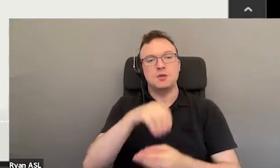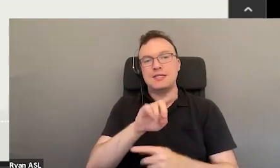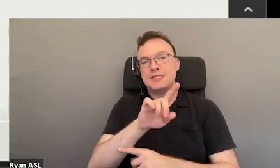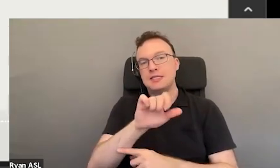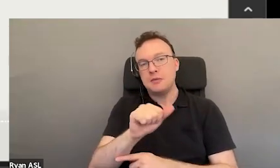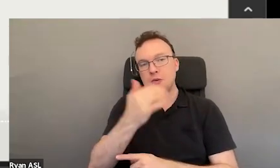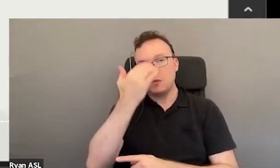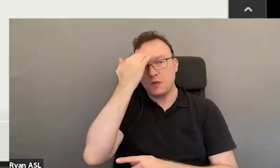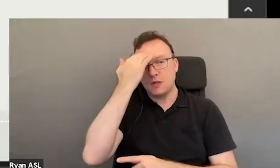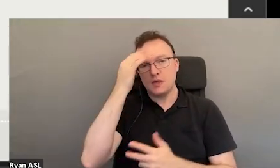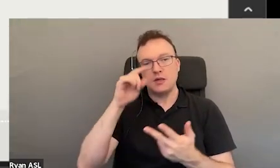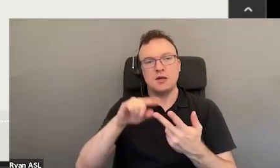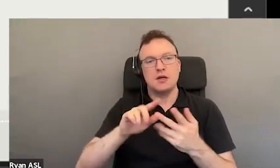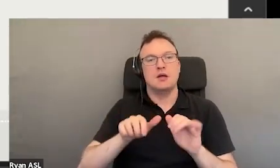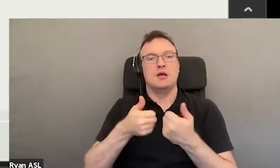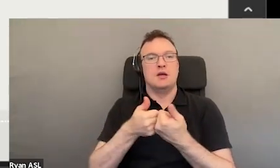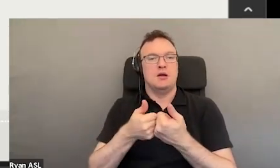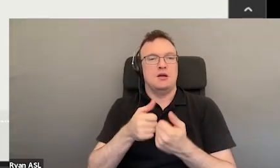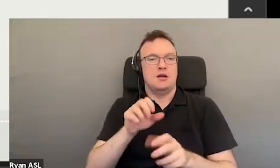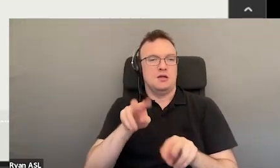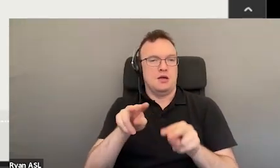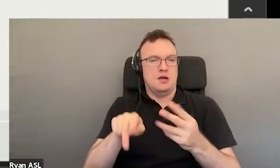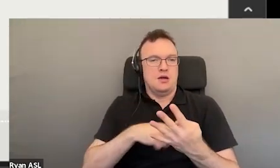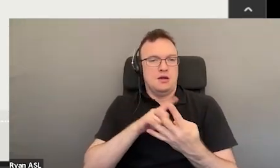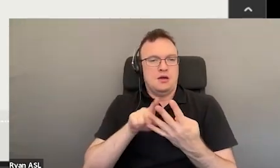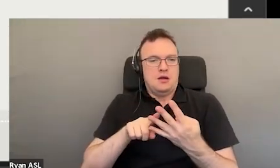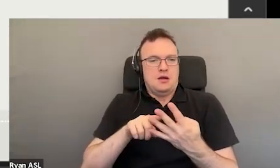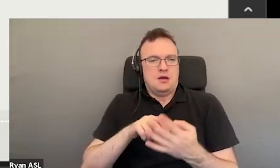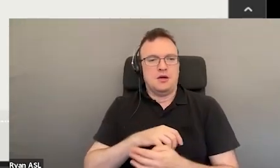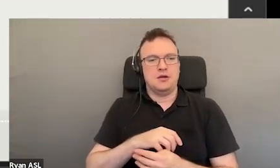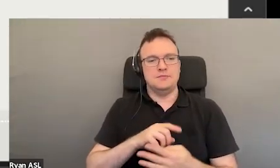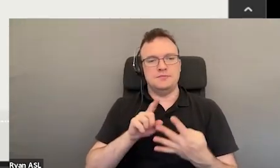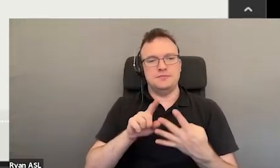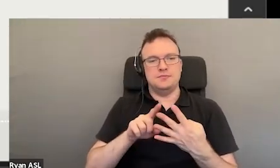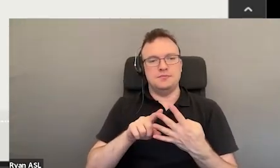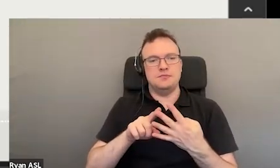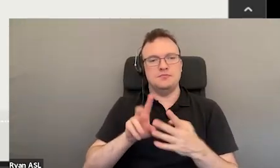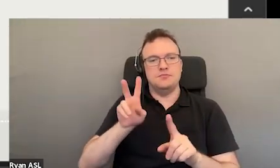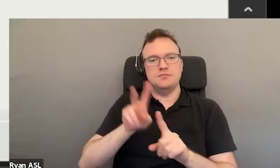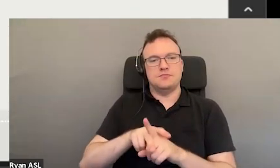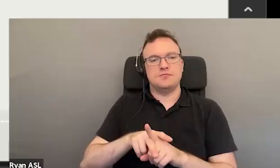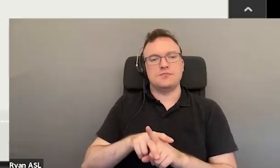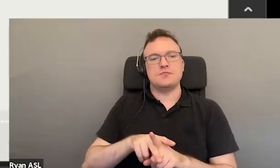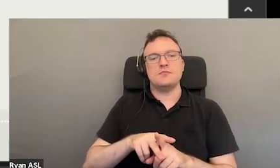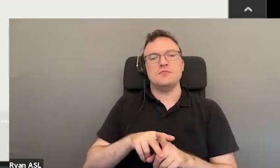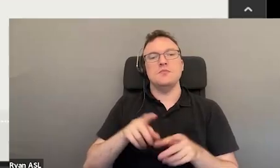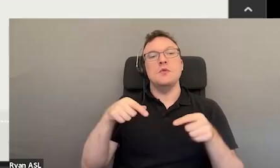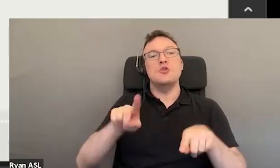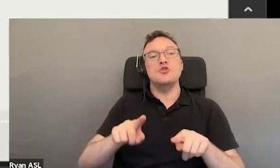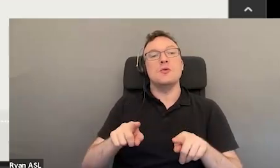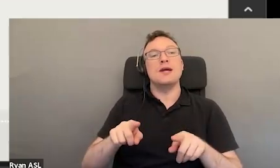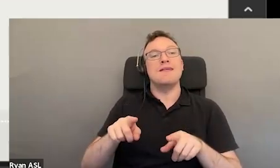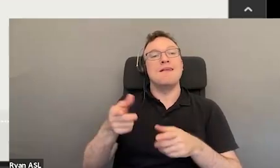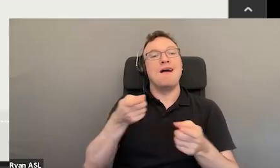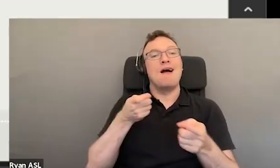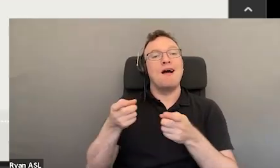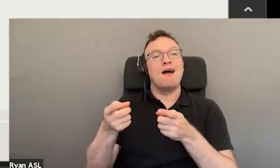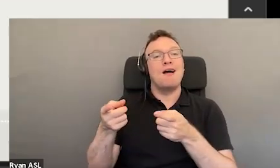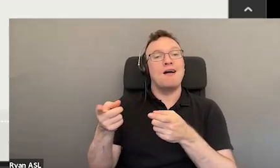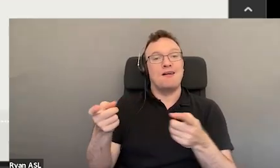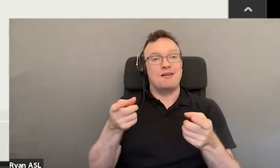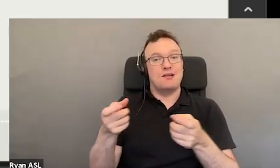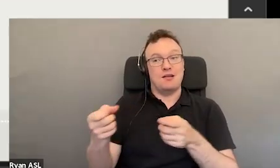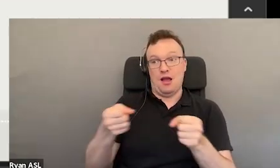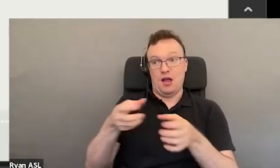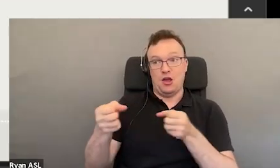disability awareness, combating stigma, and so on. Second, by implementing practices during the hiring process that reduce the chance